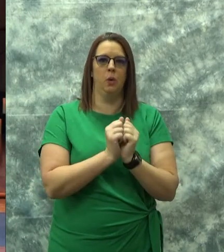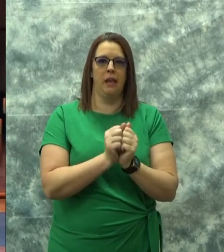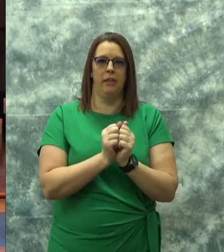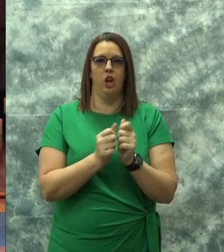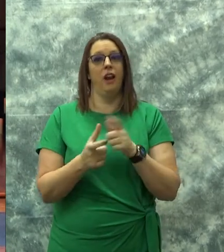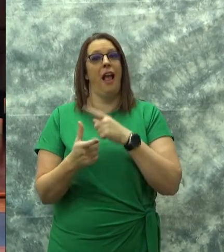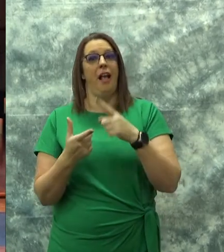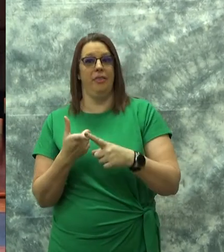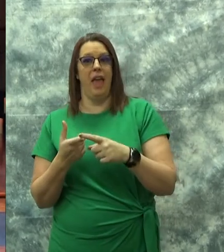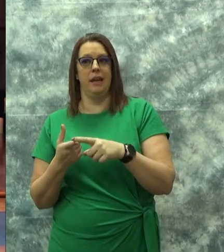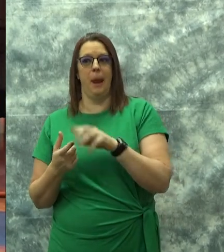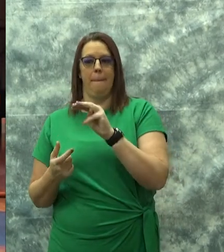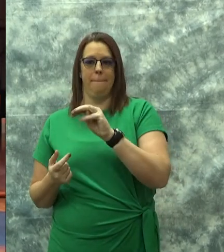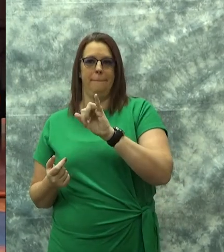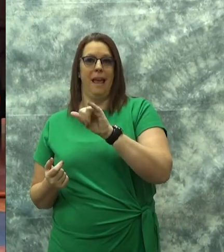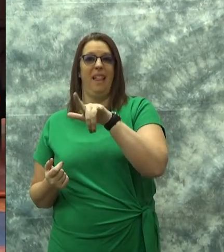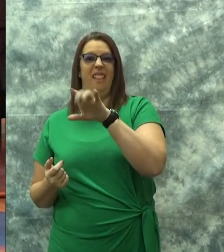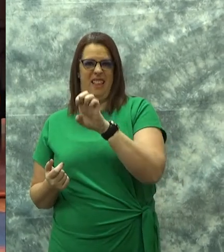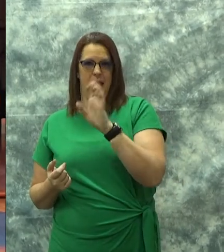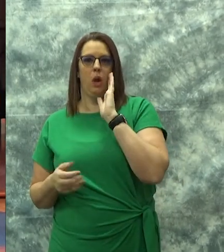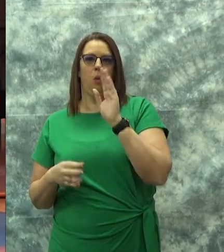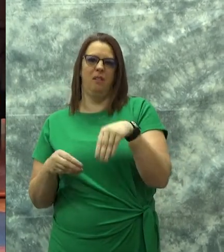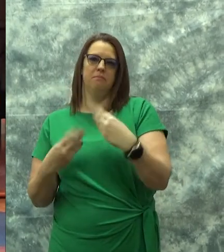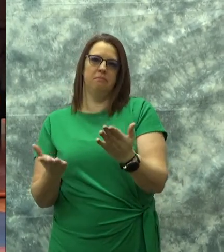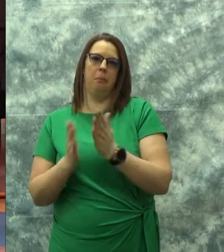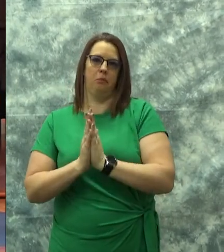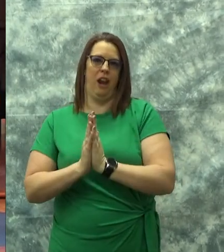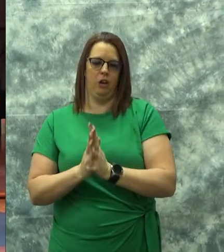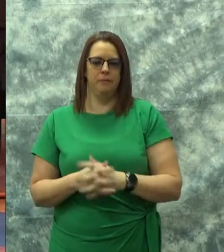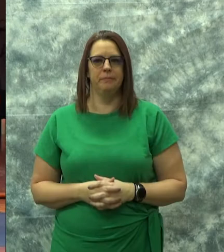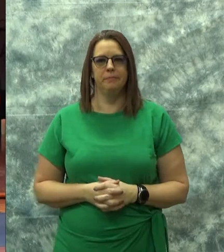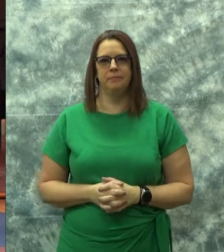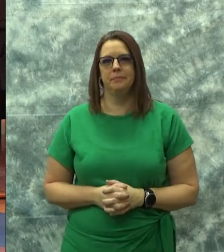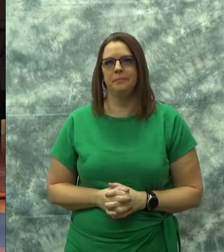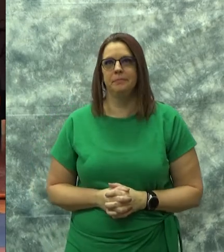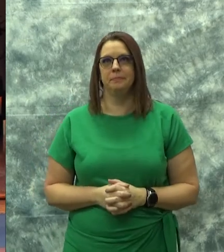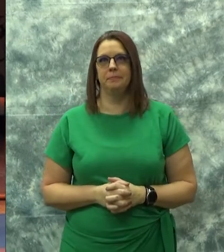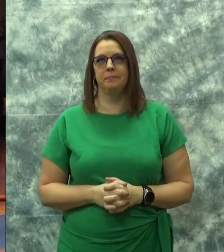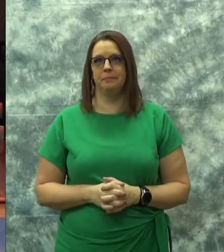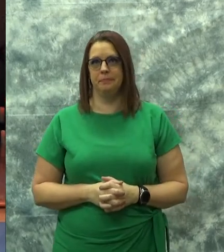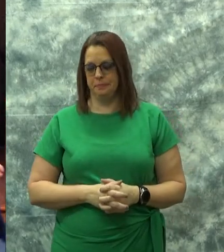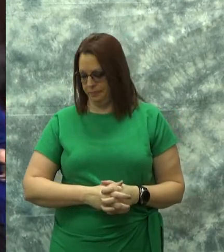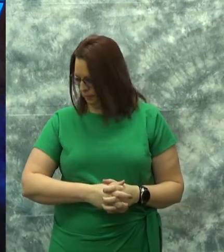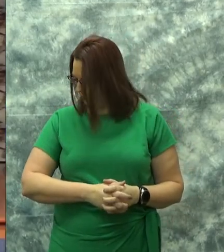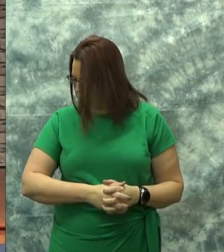together. And then Reverend Millie is going to give us a beautiful prayer. Let's pray together now.